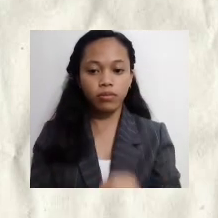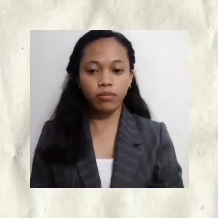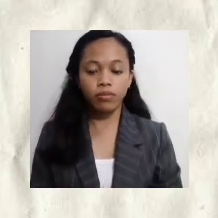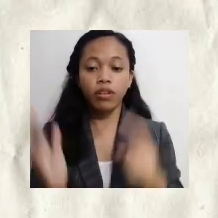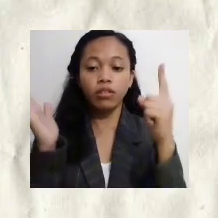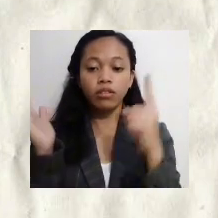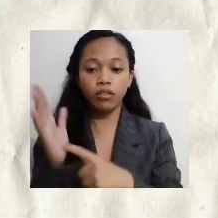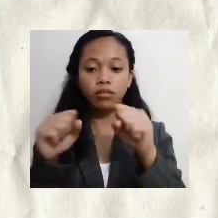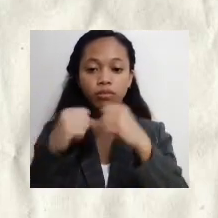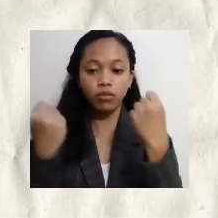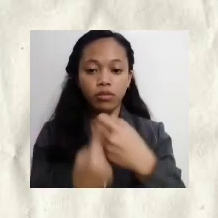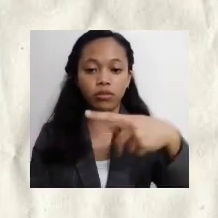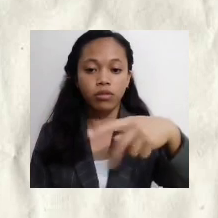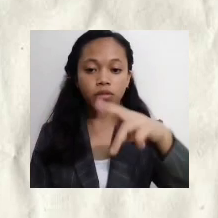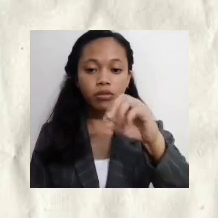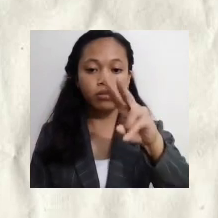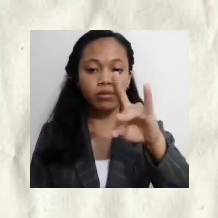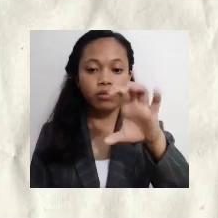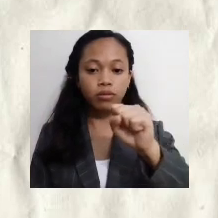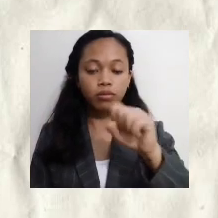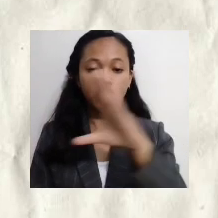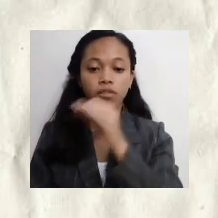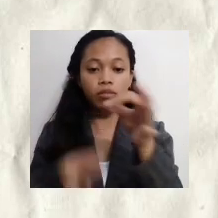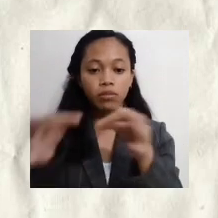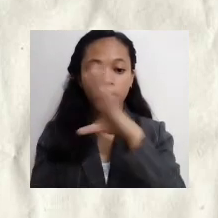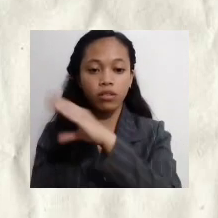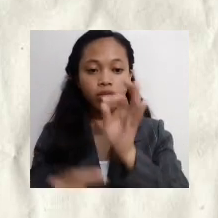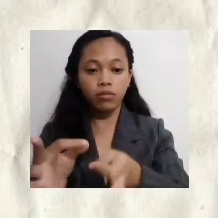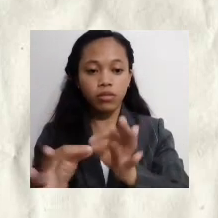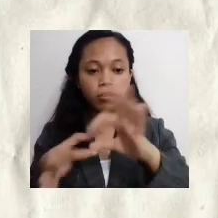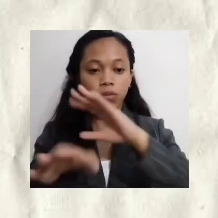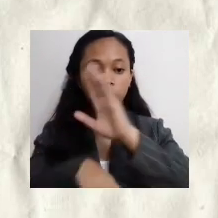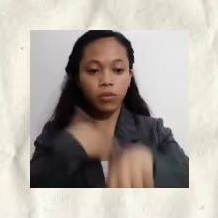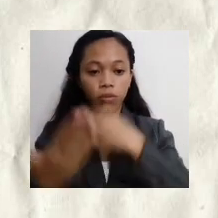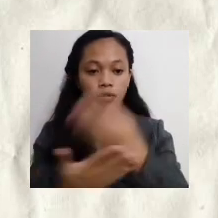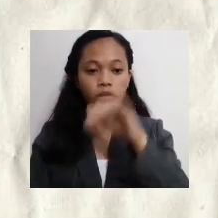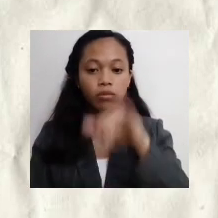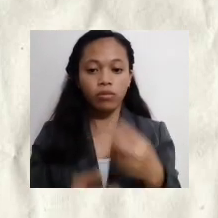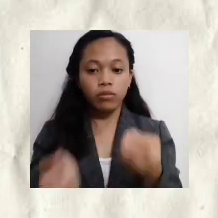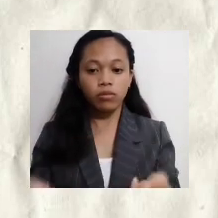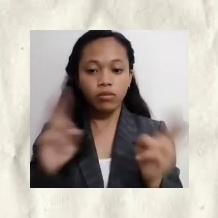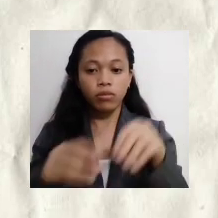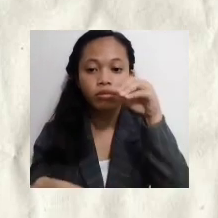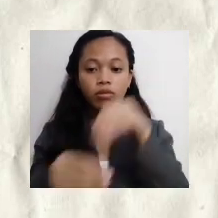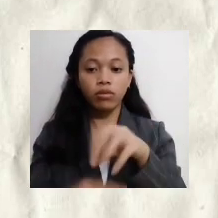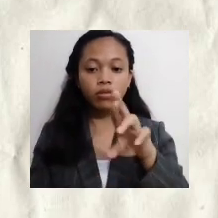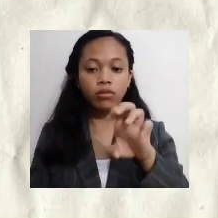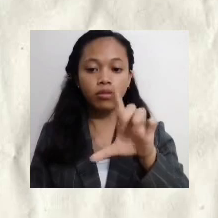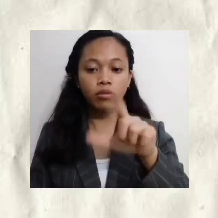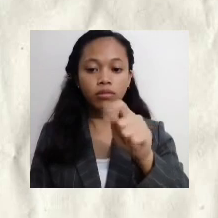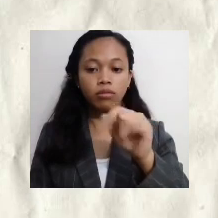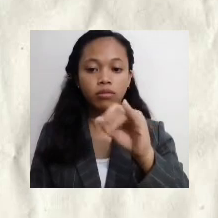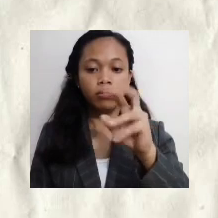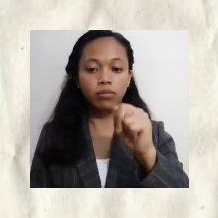in relation to the previous studies presented in the literature review or related studies. Basically, you connect